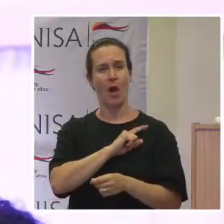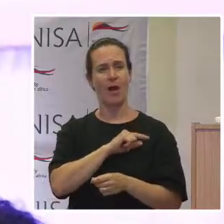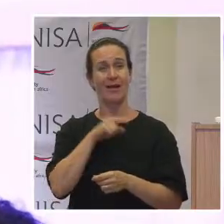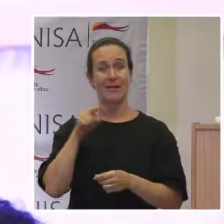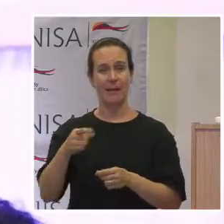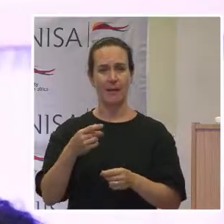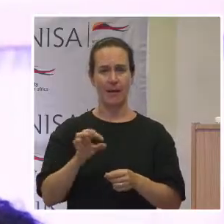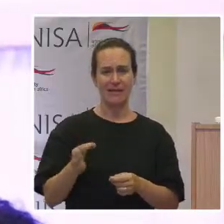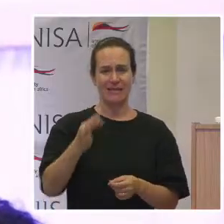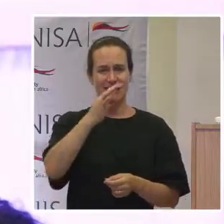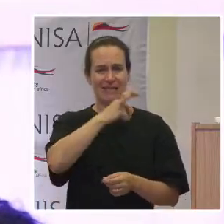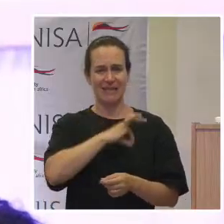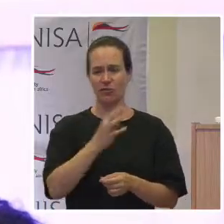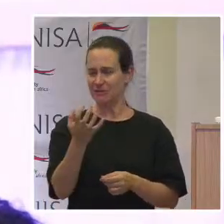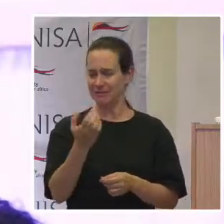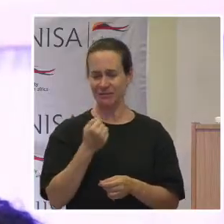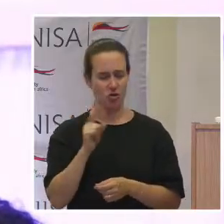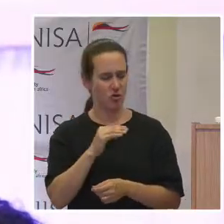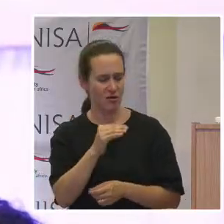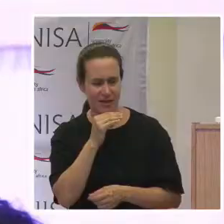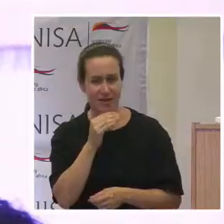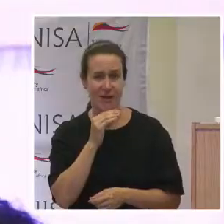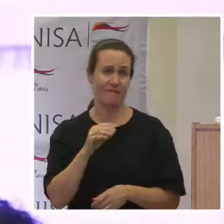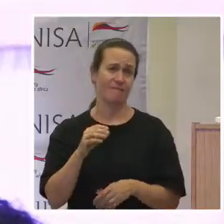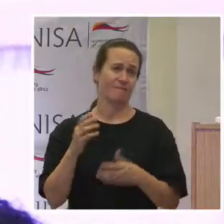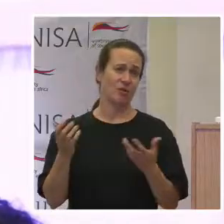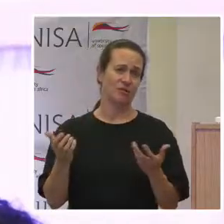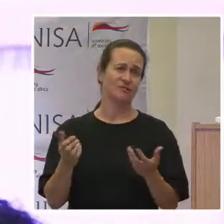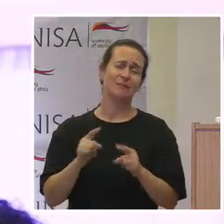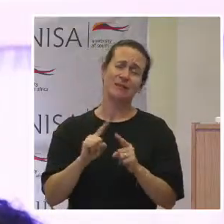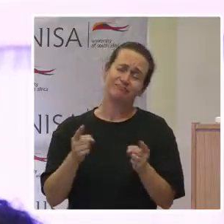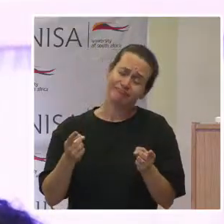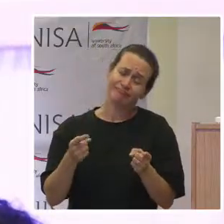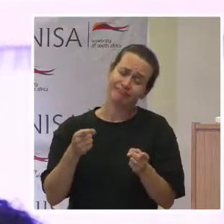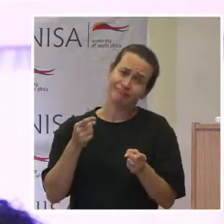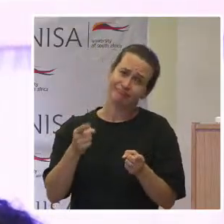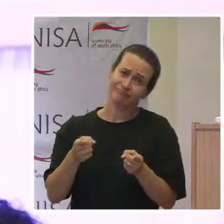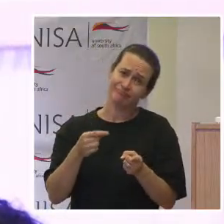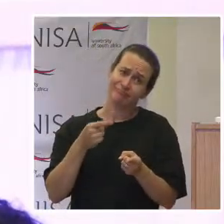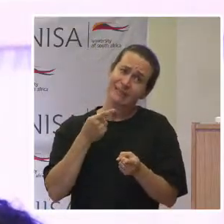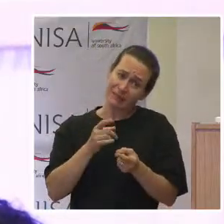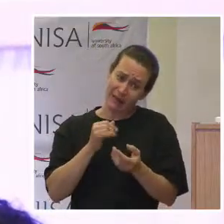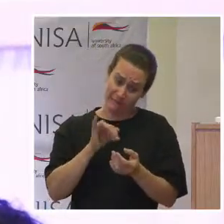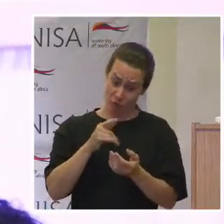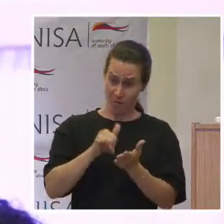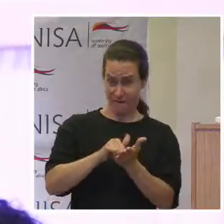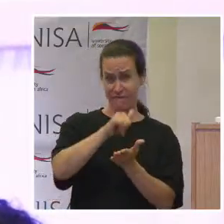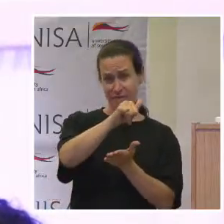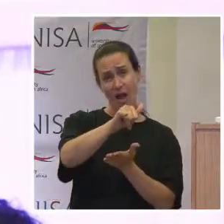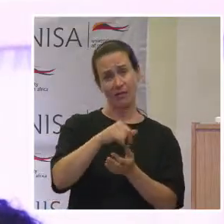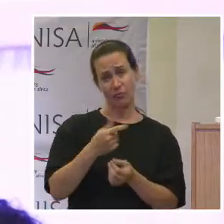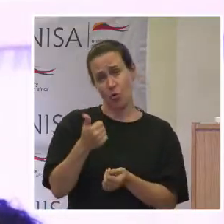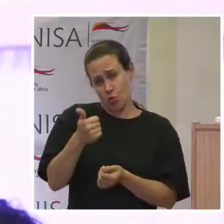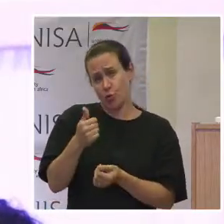being paid enough. Or, by the way, pilots earn a decent amount of